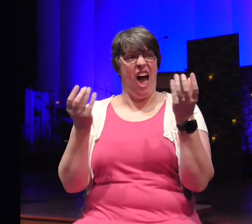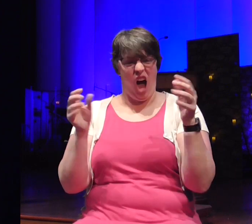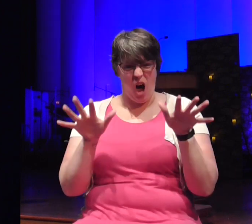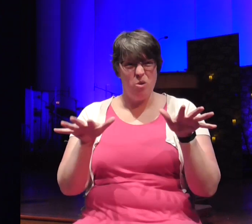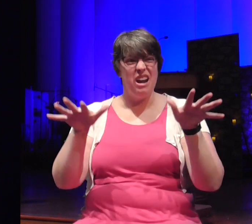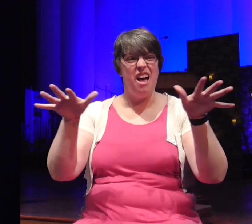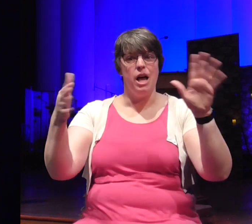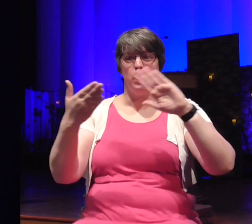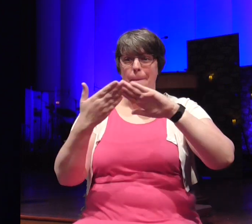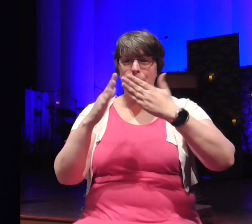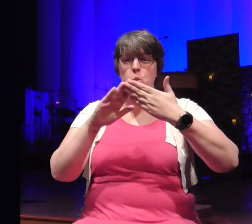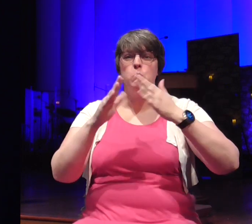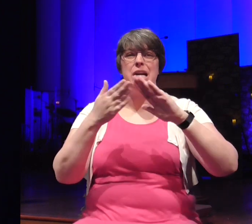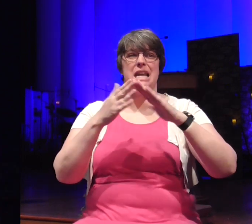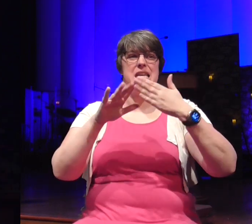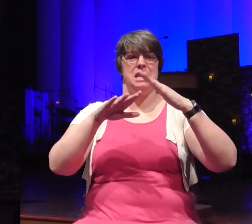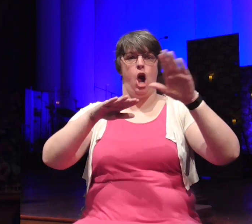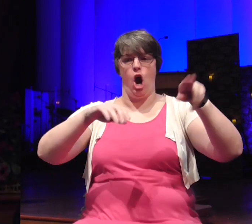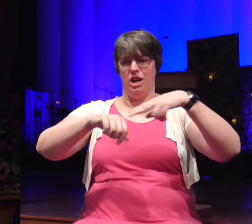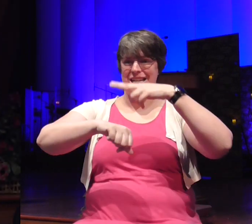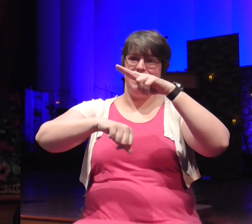and most importantly, into our nation.